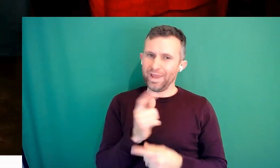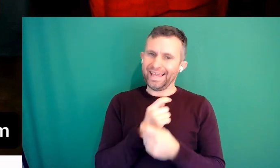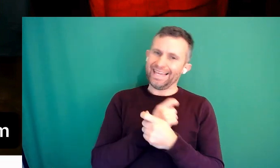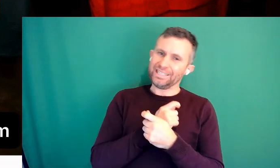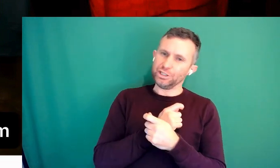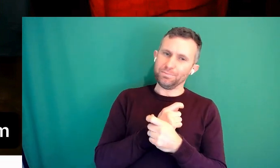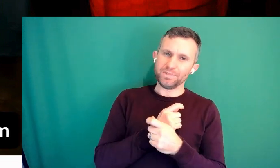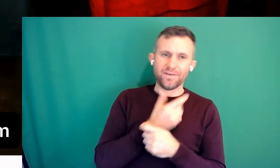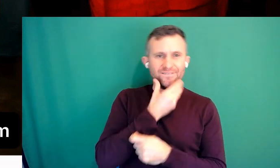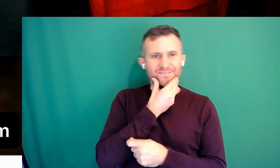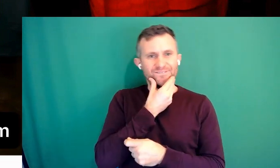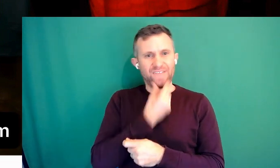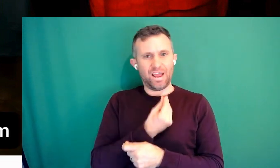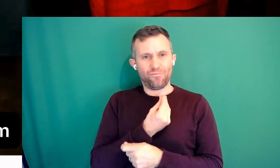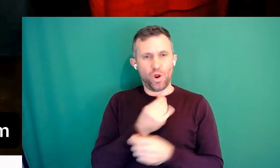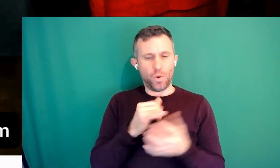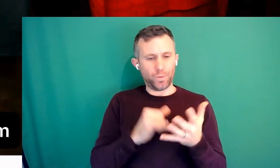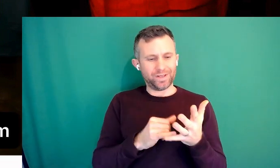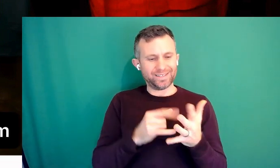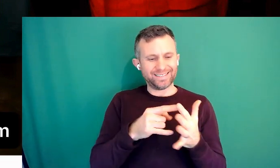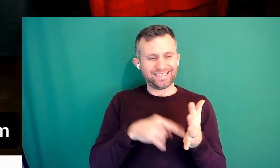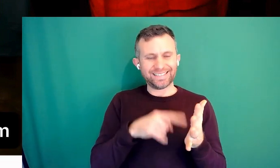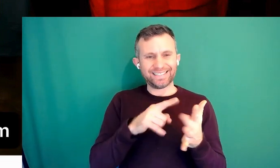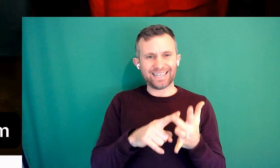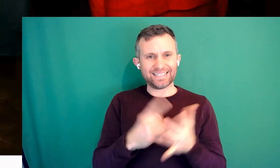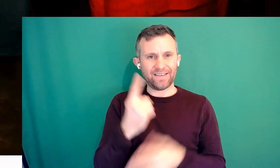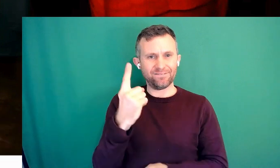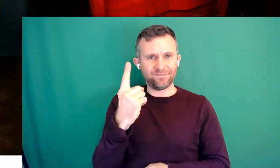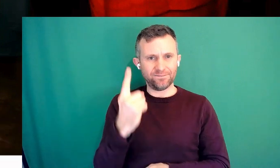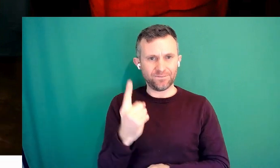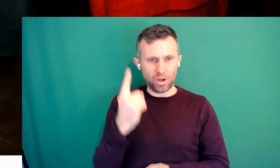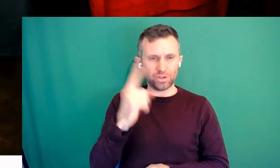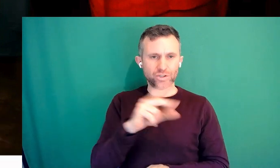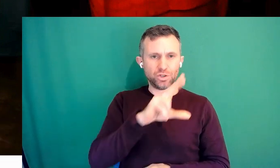We will now travel back upstairs to the picture room.